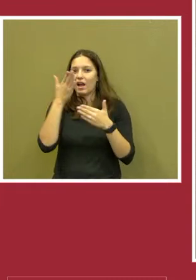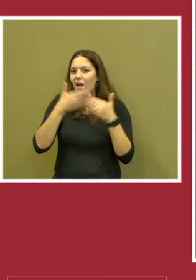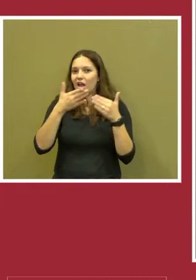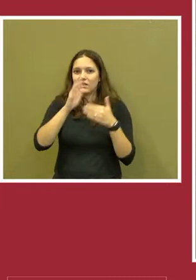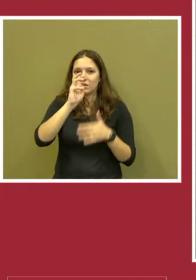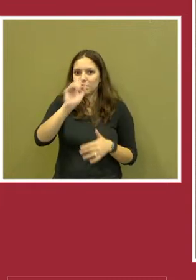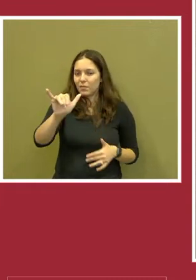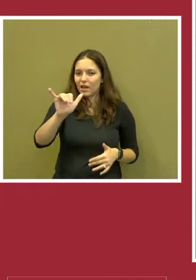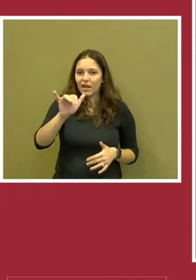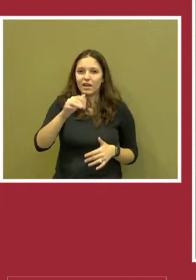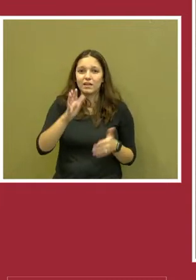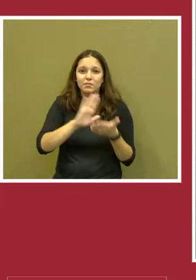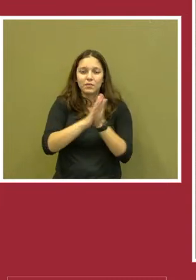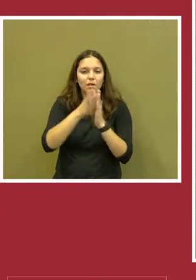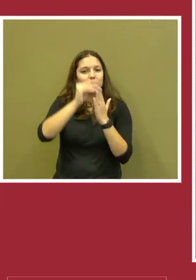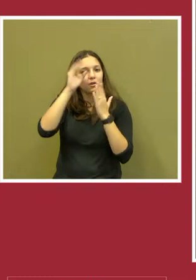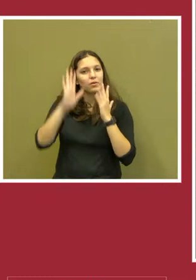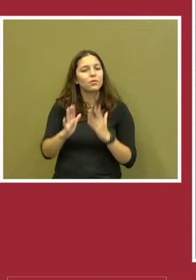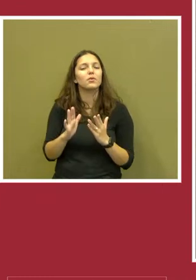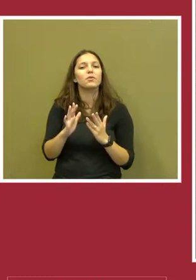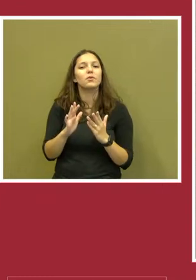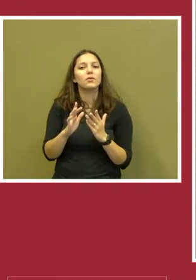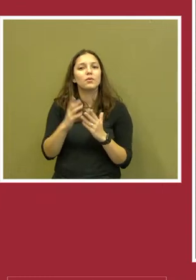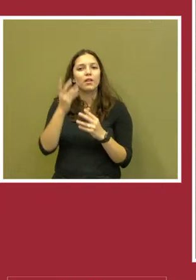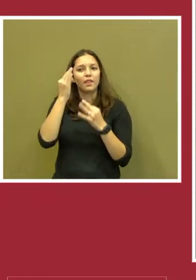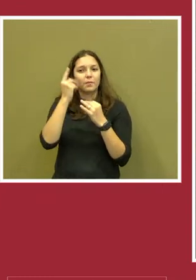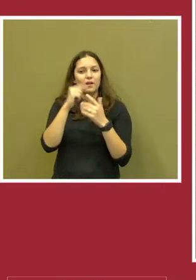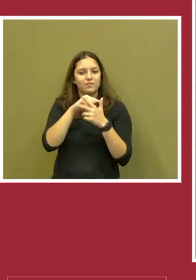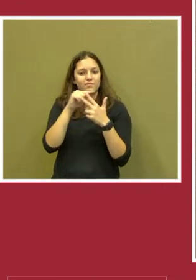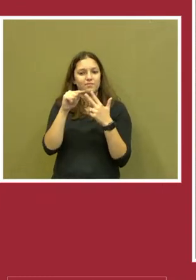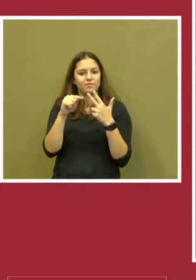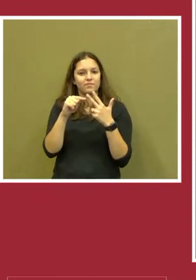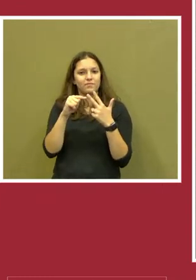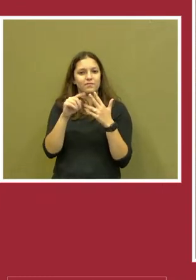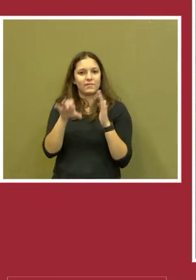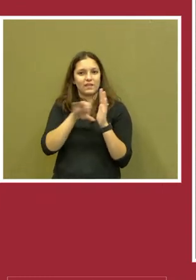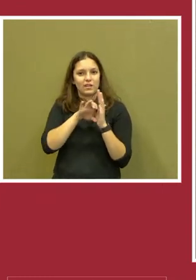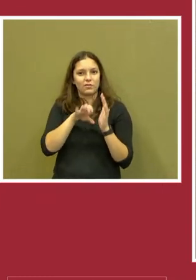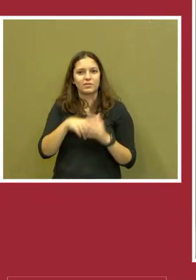learner and thinking about those attributes and those characteristics.